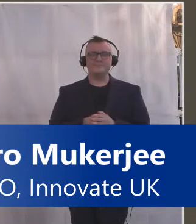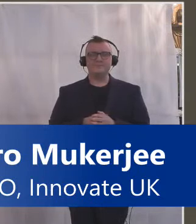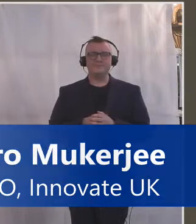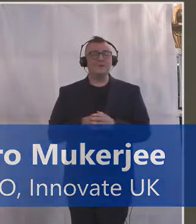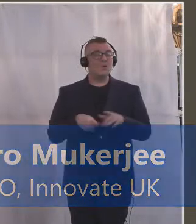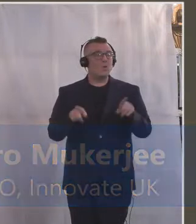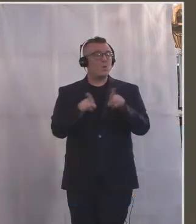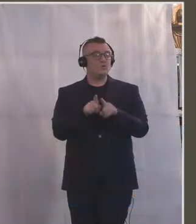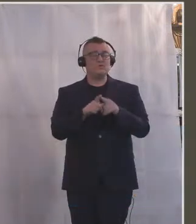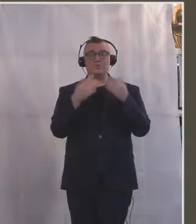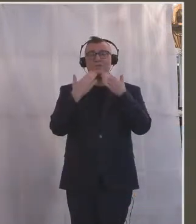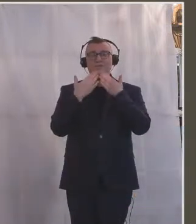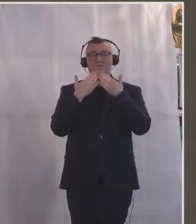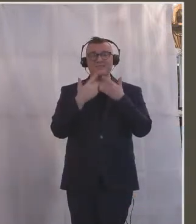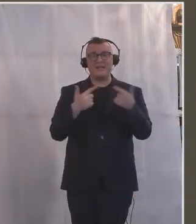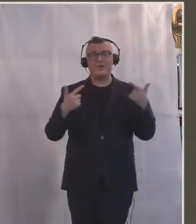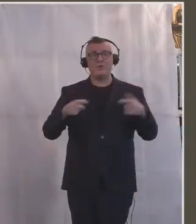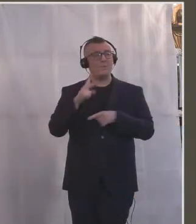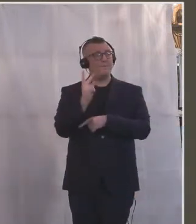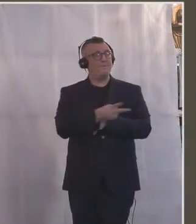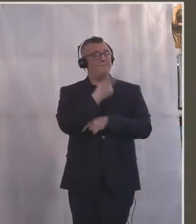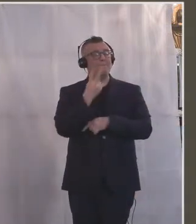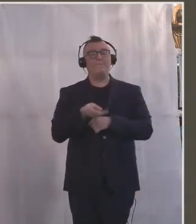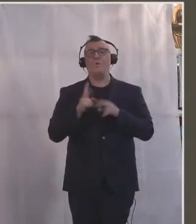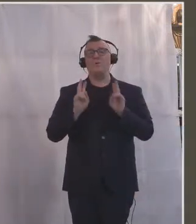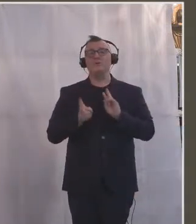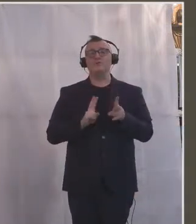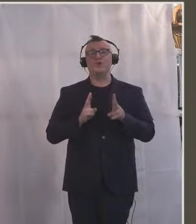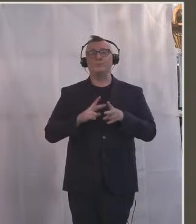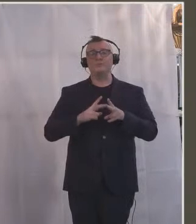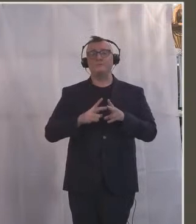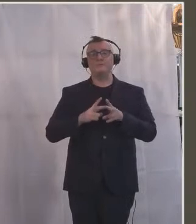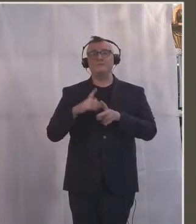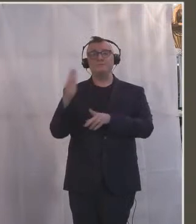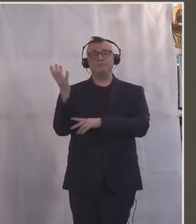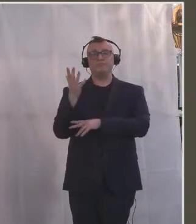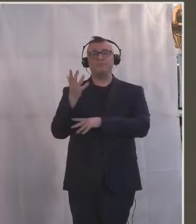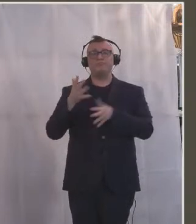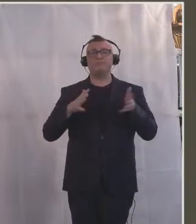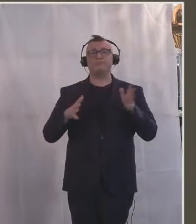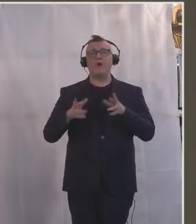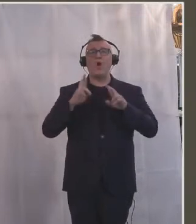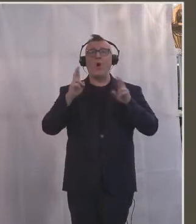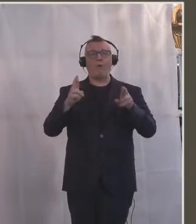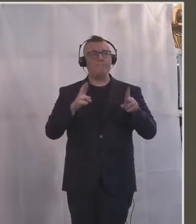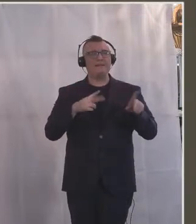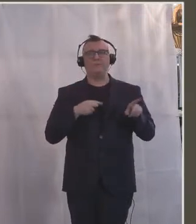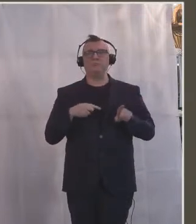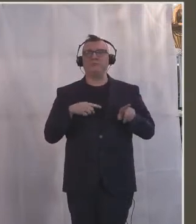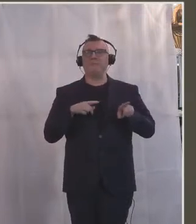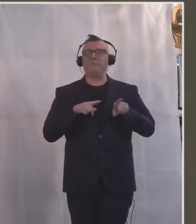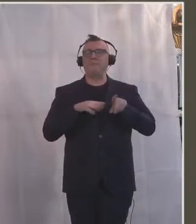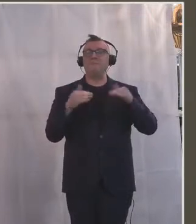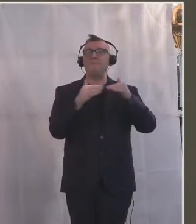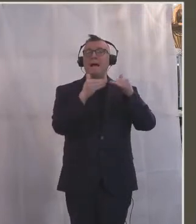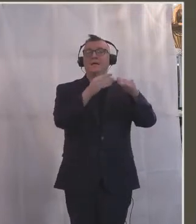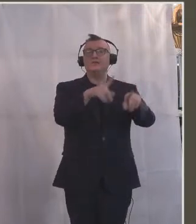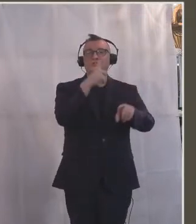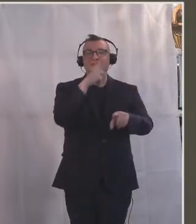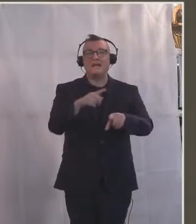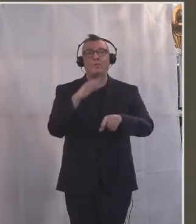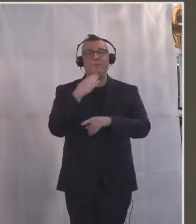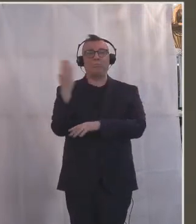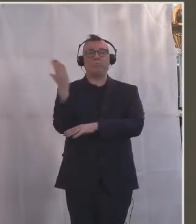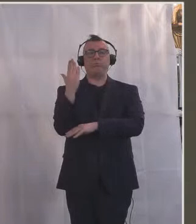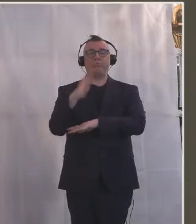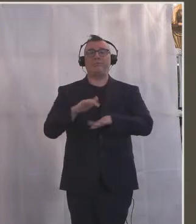And thank you also very much to our BSL sign interpreters who are doing this job here. I hope I don't give you too much trouble in what I'm about